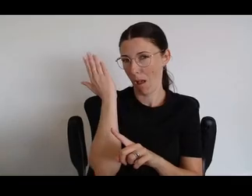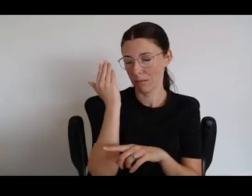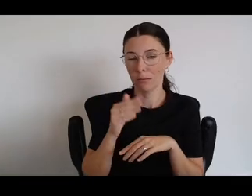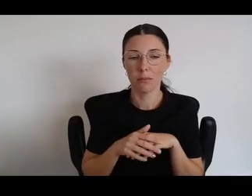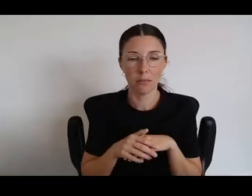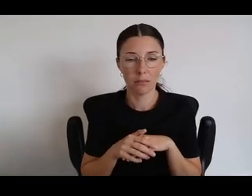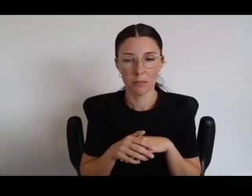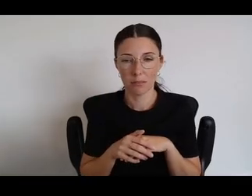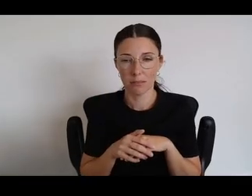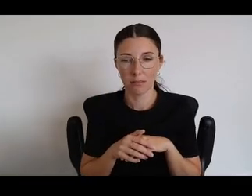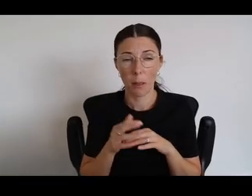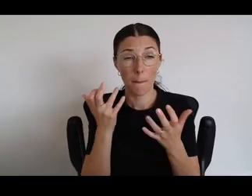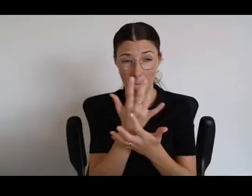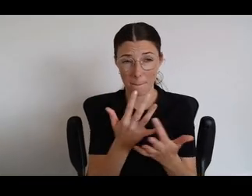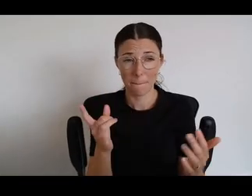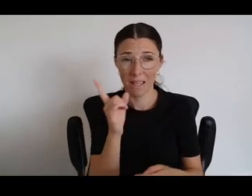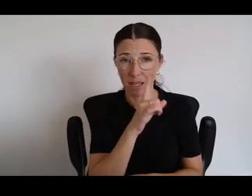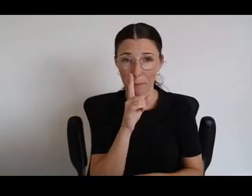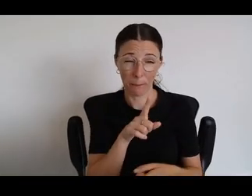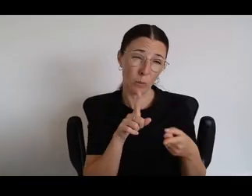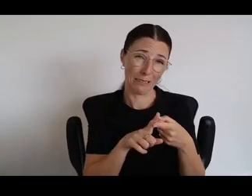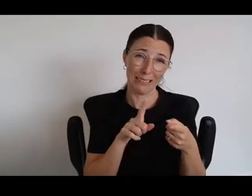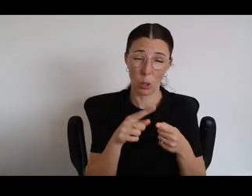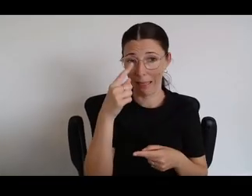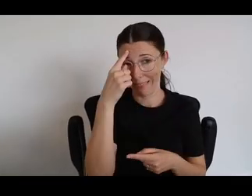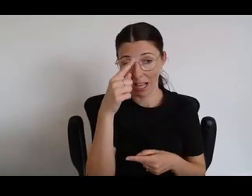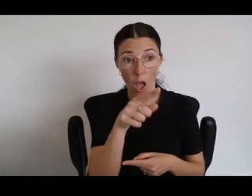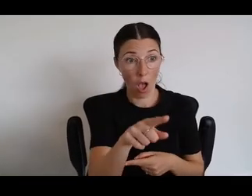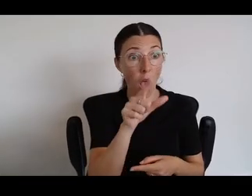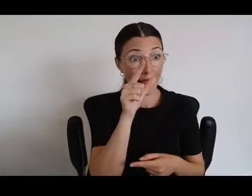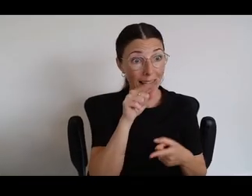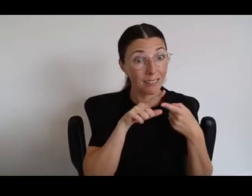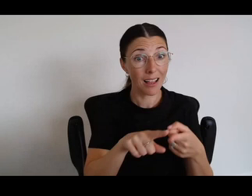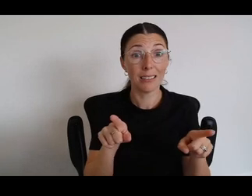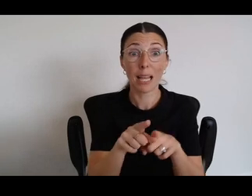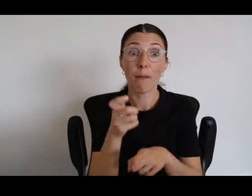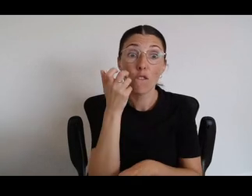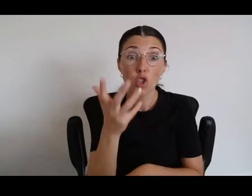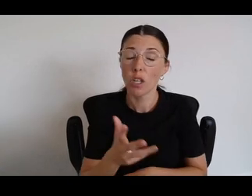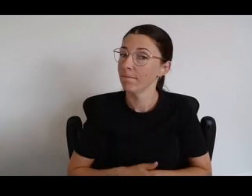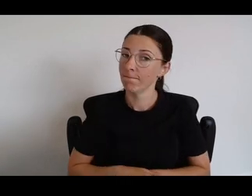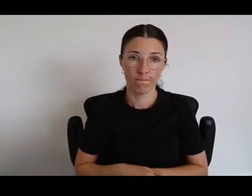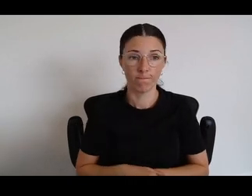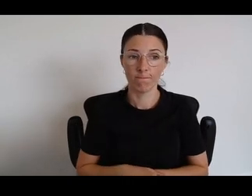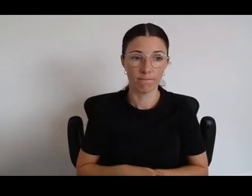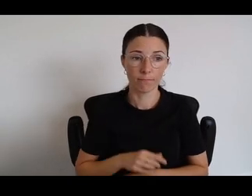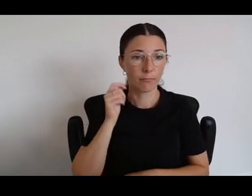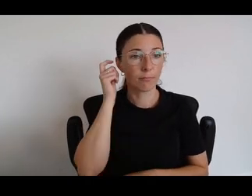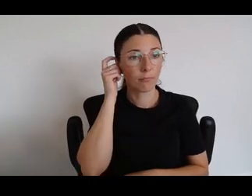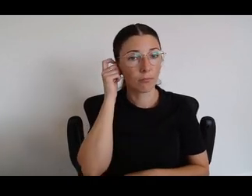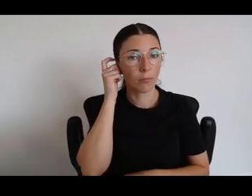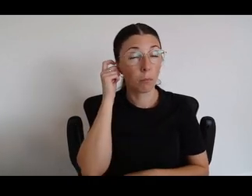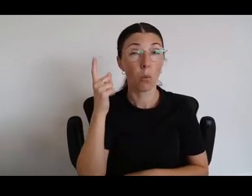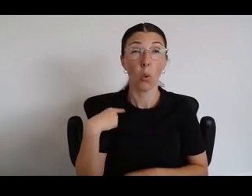of pretend that this is how we're going to continue to the future. But what we see around the world in different